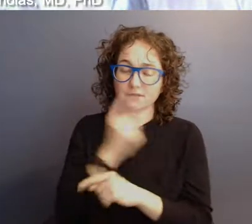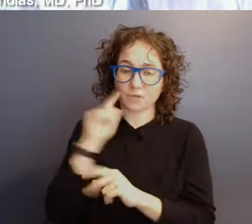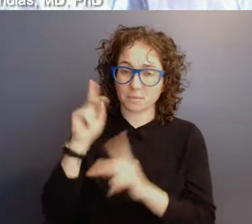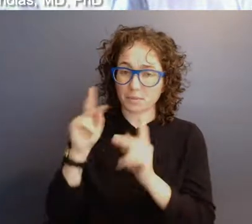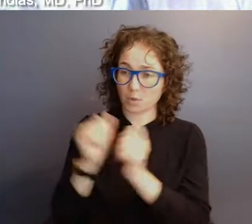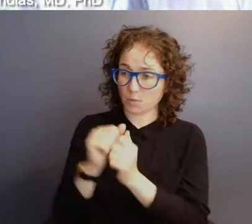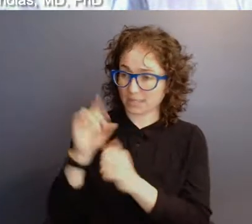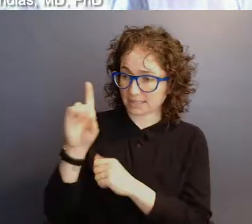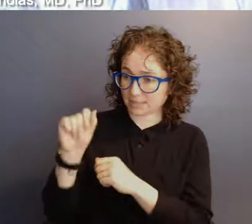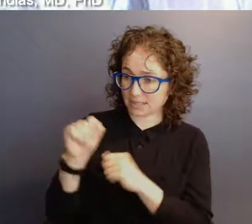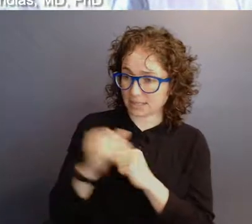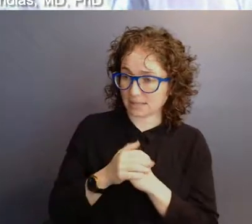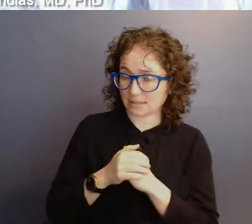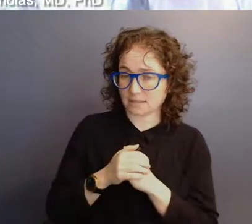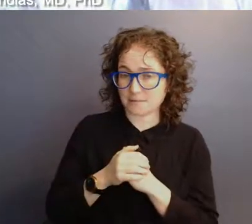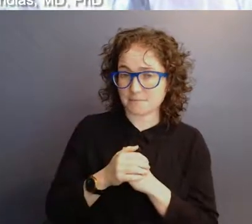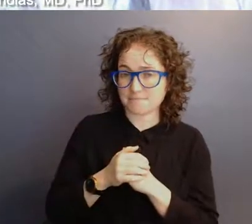disabilities?